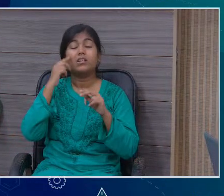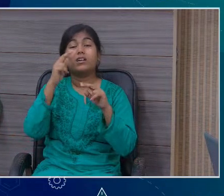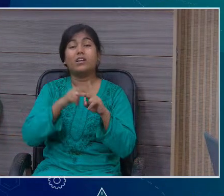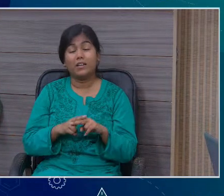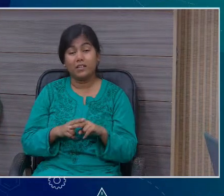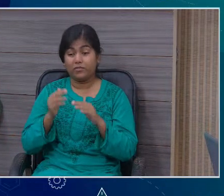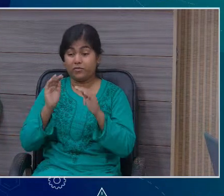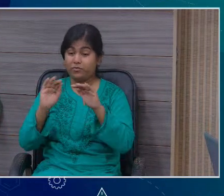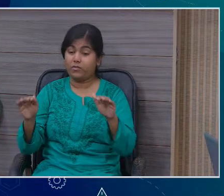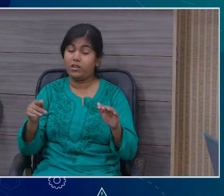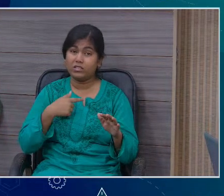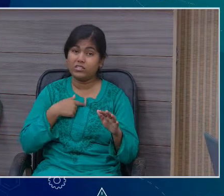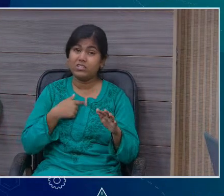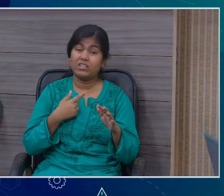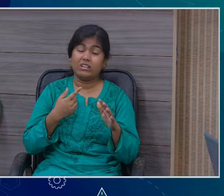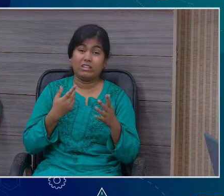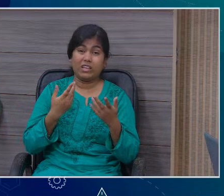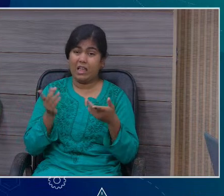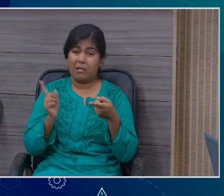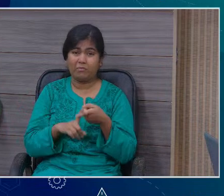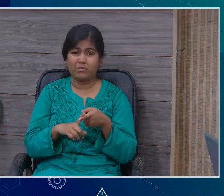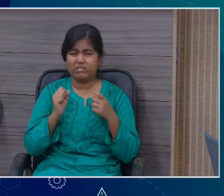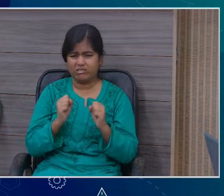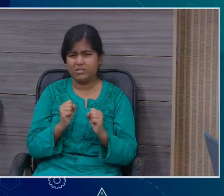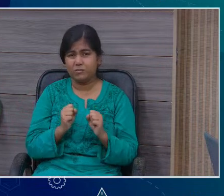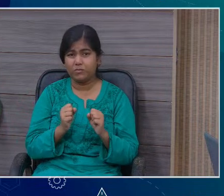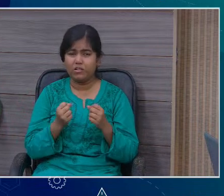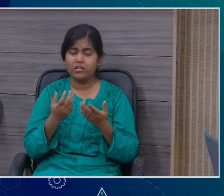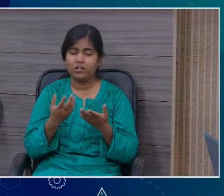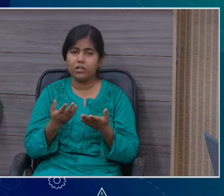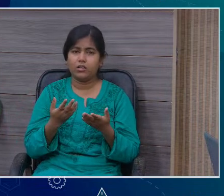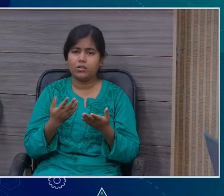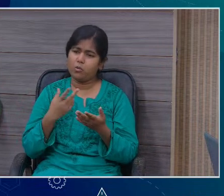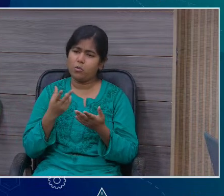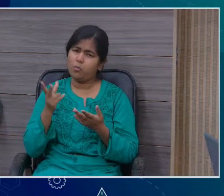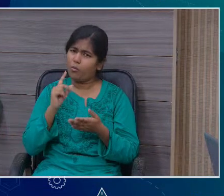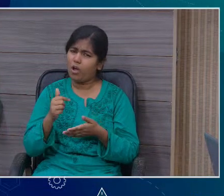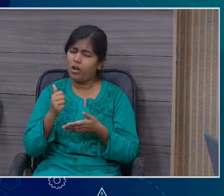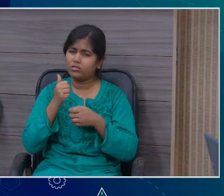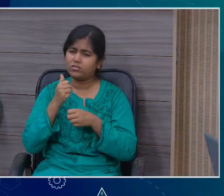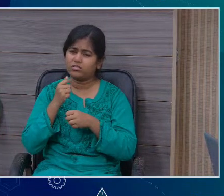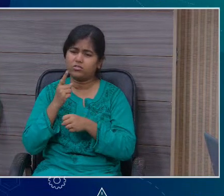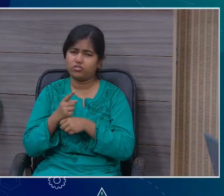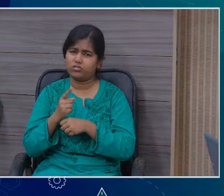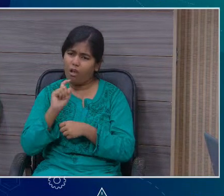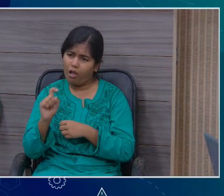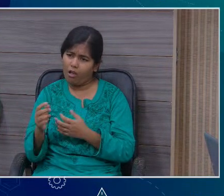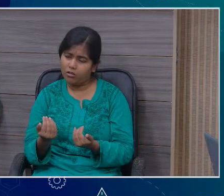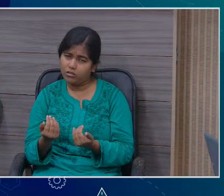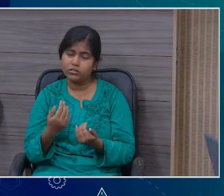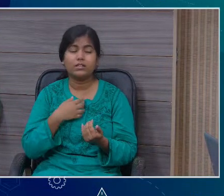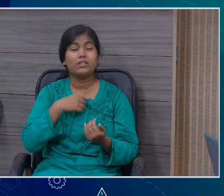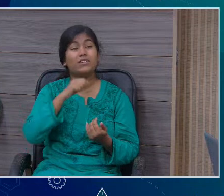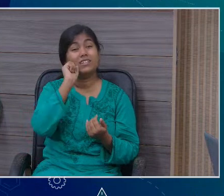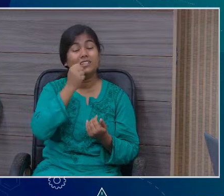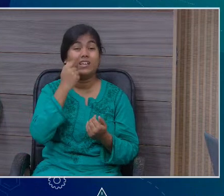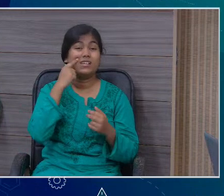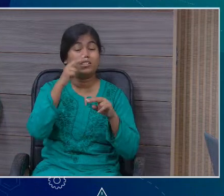difficulty, can they ask the teacher again? Sure, ma'am, because while the reading is going on, the teacher will get to know if a student